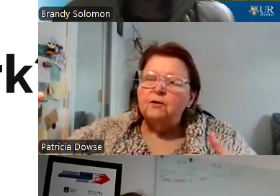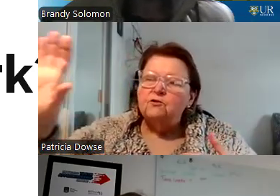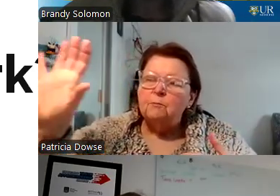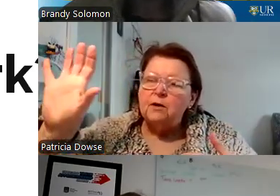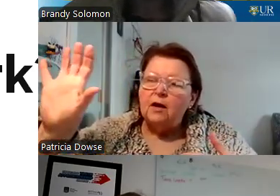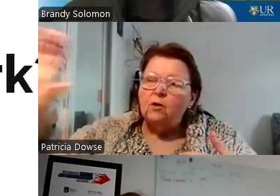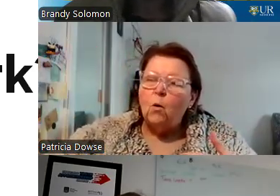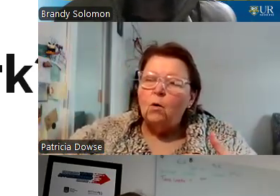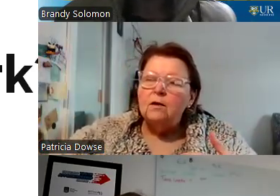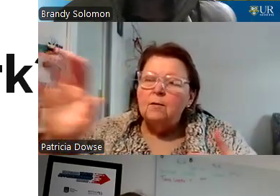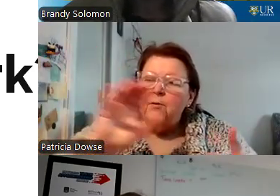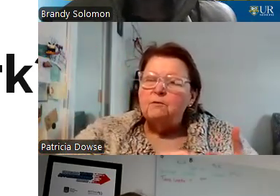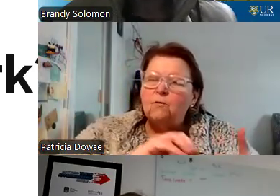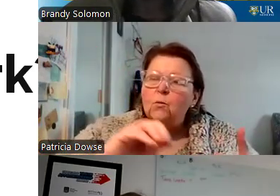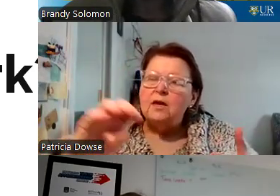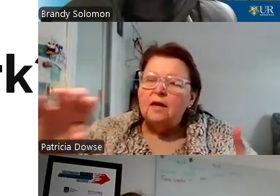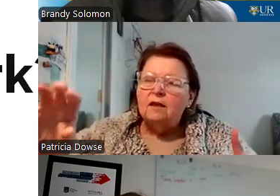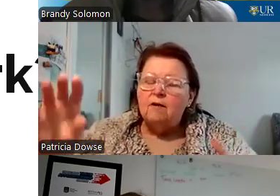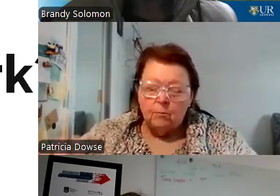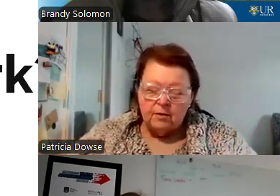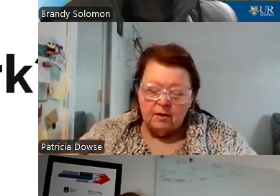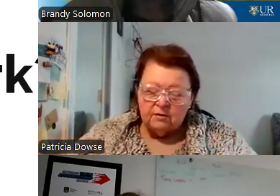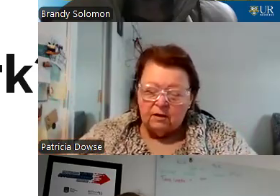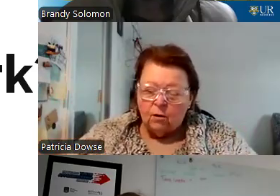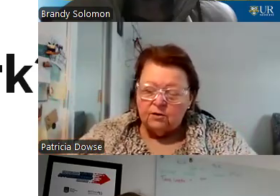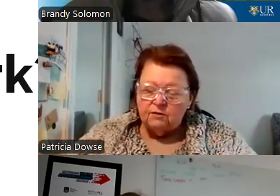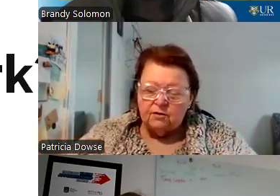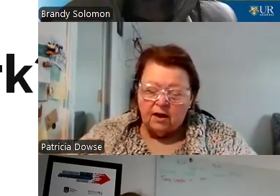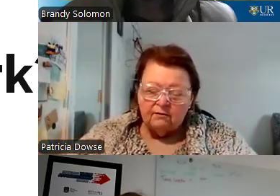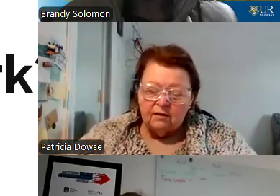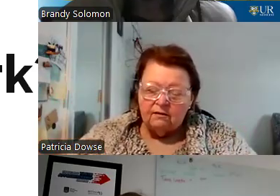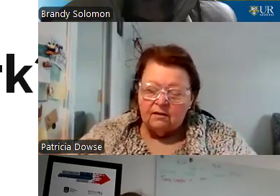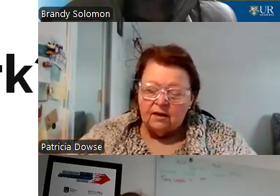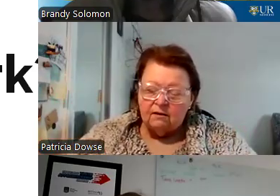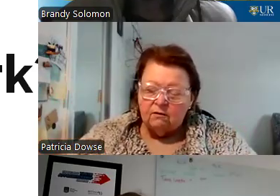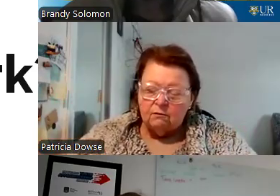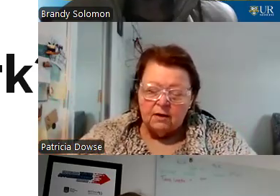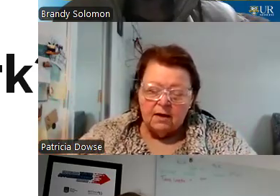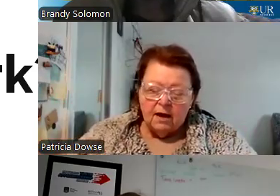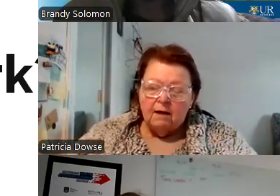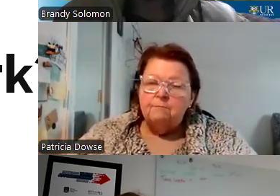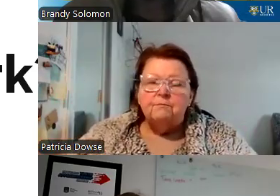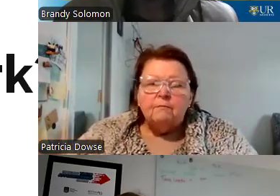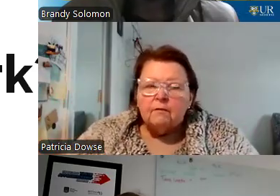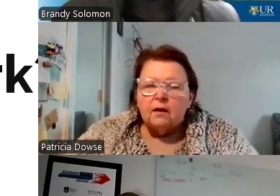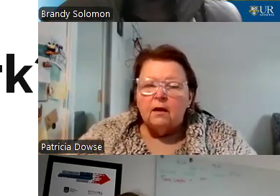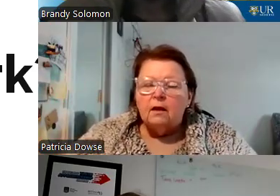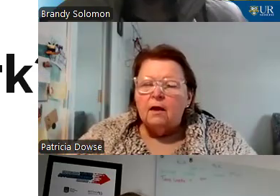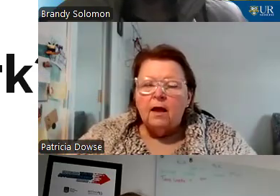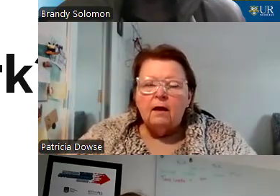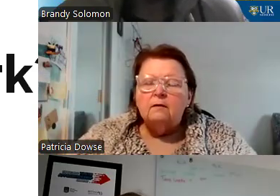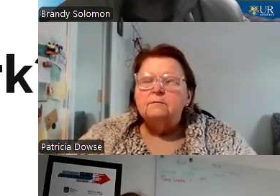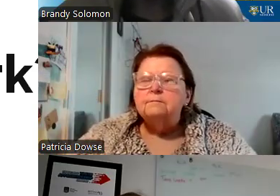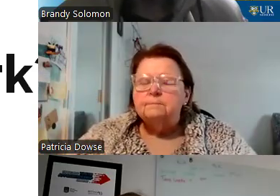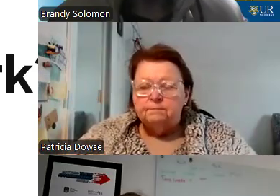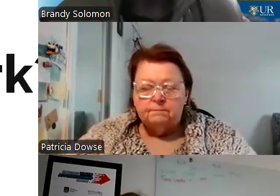Registered apprenticeship being a goal, but before we get there, helping them see all the different kinds of things that they can do. Absolutely.